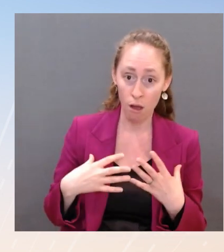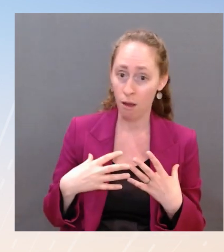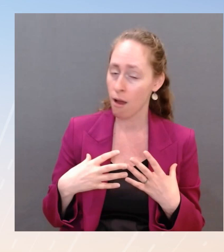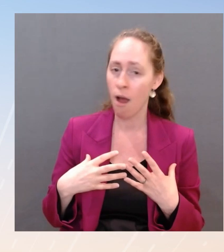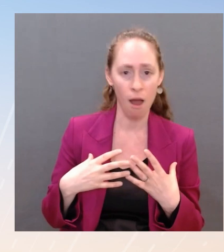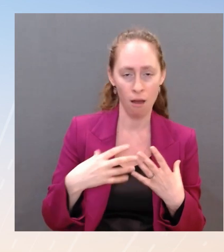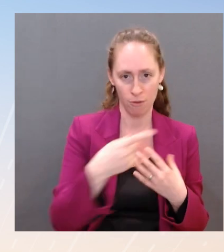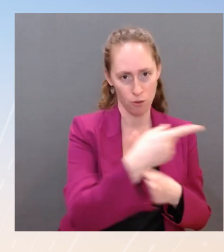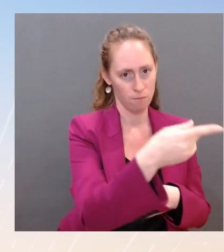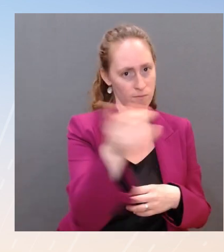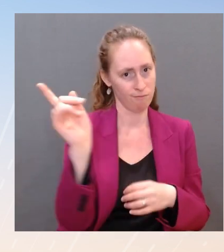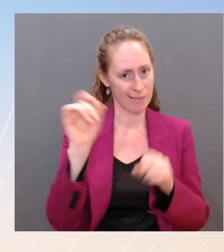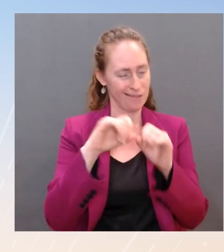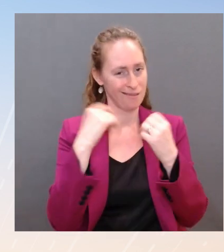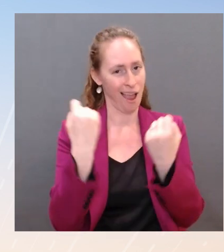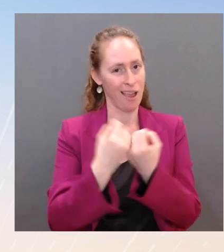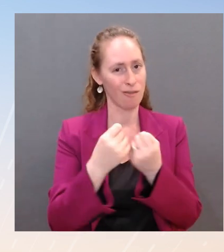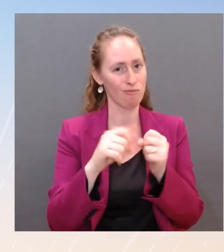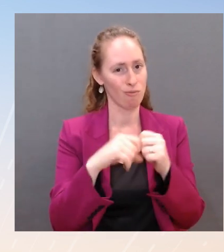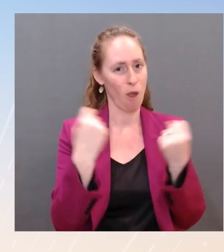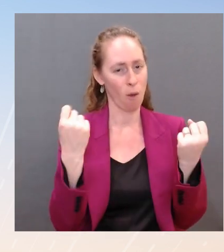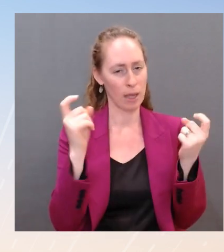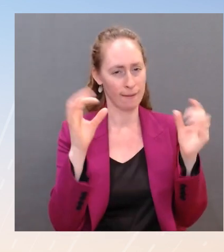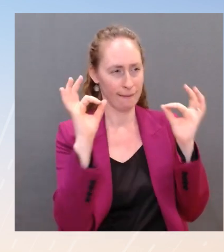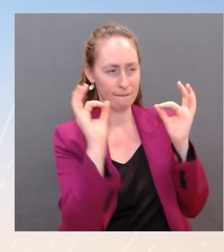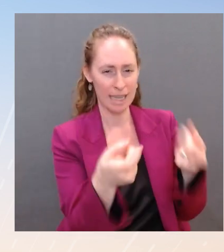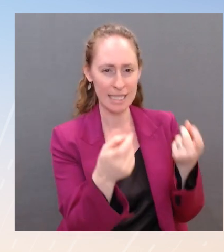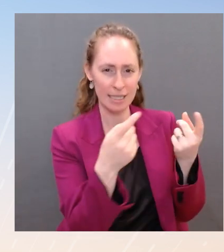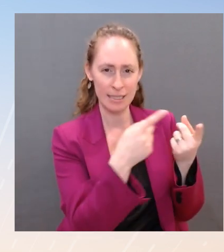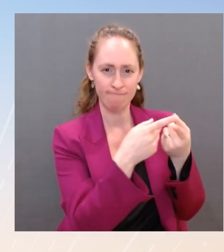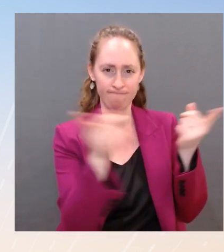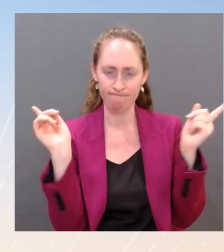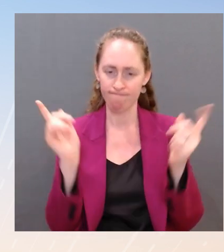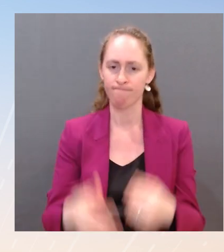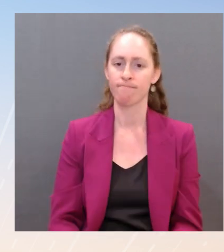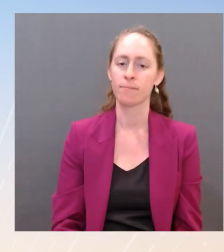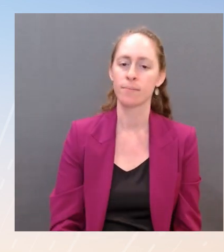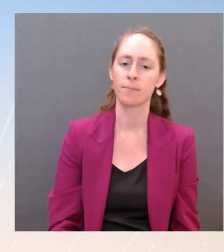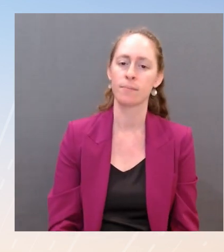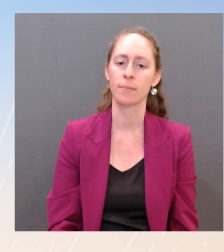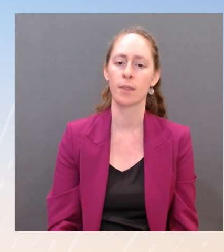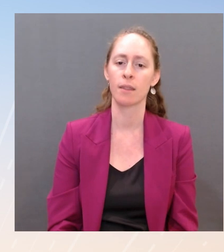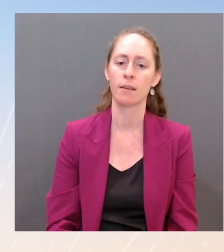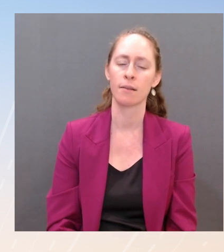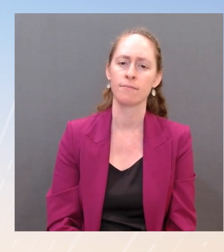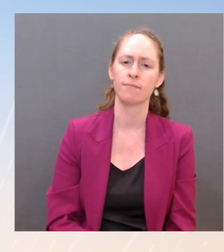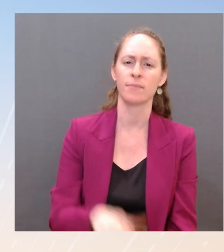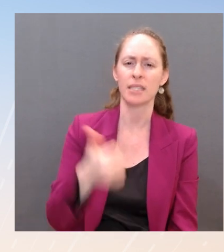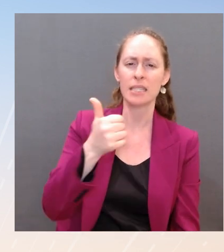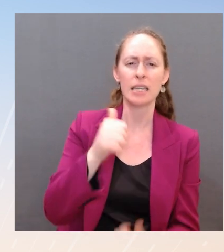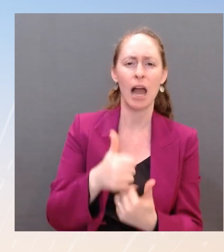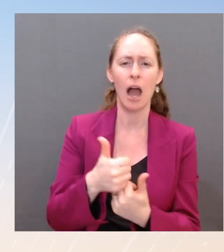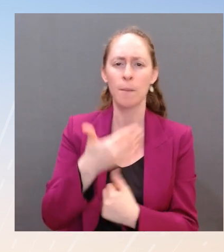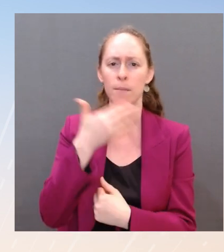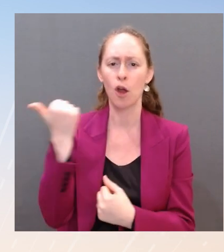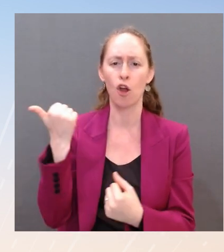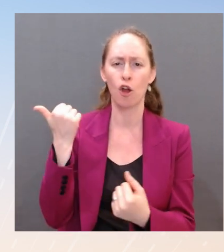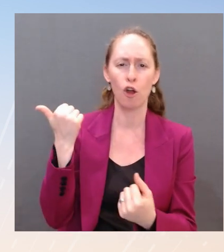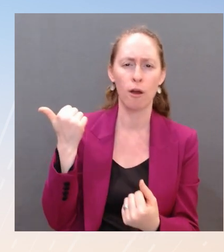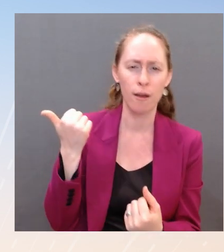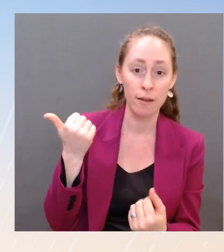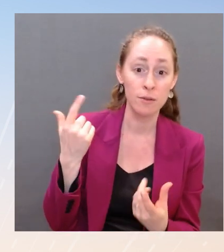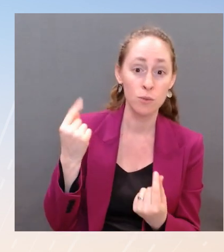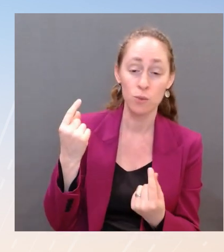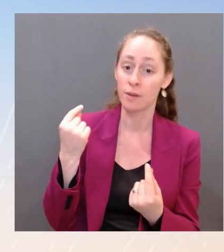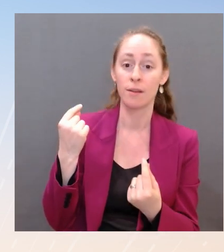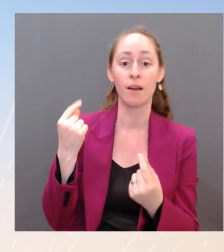And that is why we created a movement called the Broken Universe, where we want people to find the okay. And we plan to do so